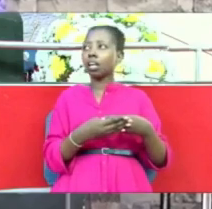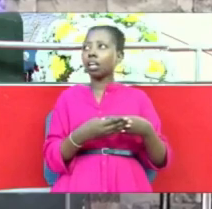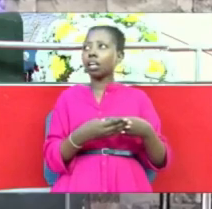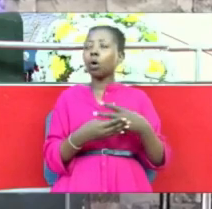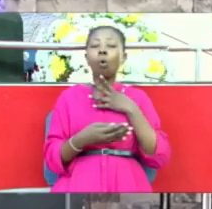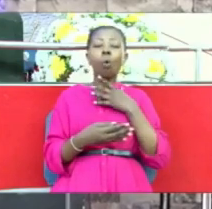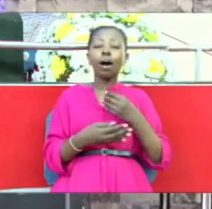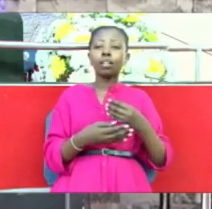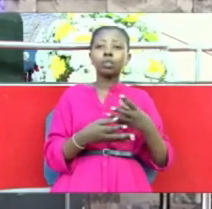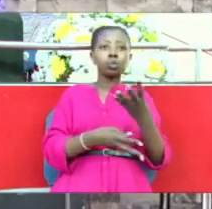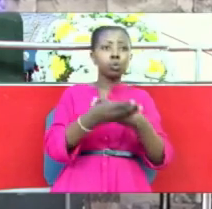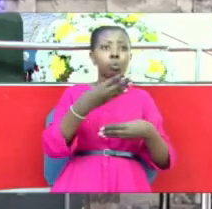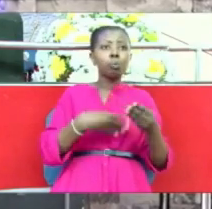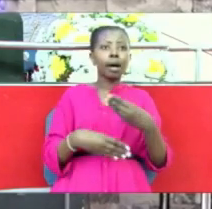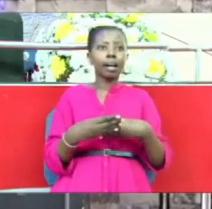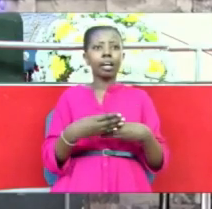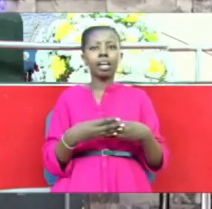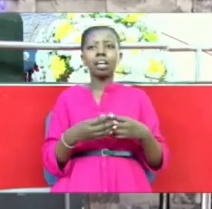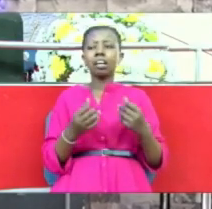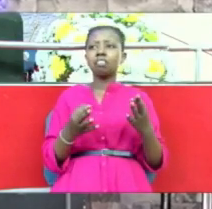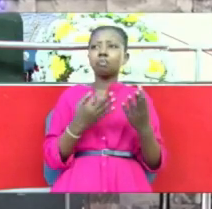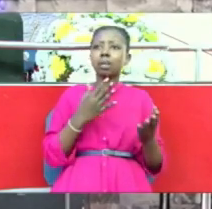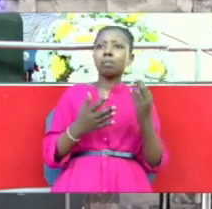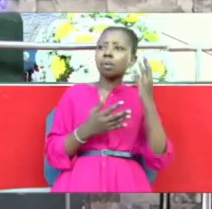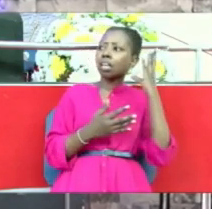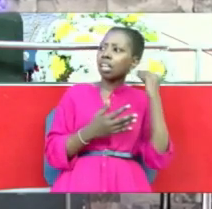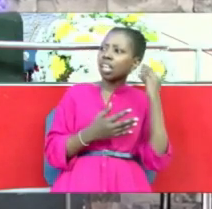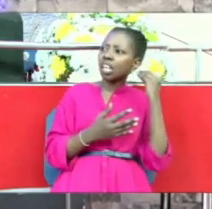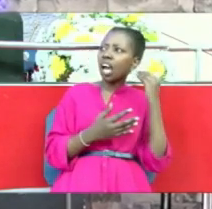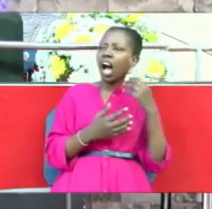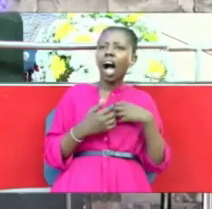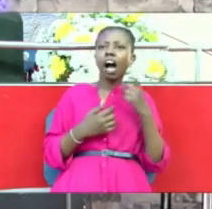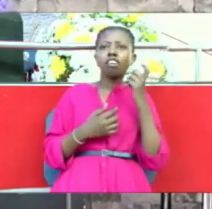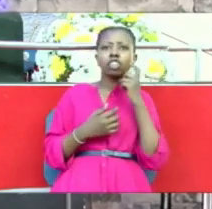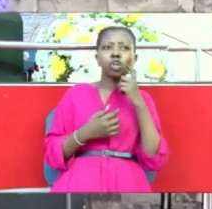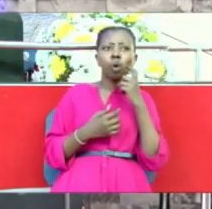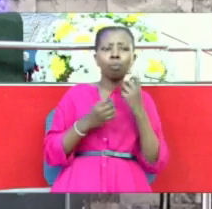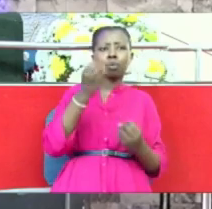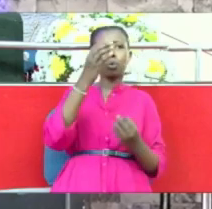Zimmerman doing well, they want to start theirs. Amen. Shindwe. Amen.